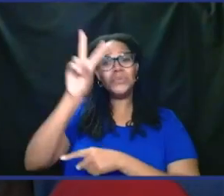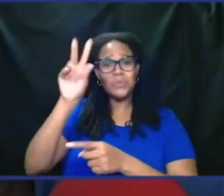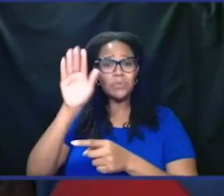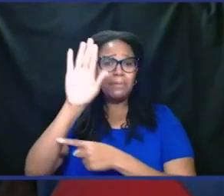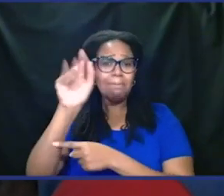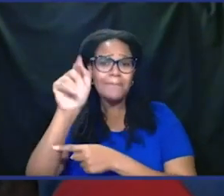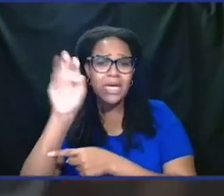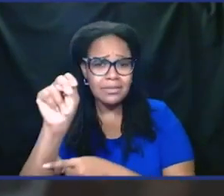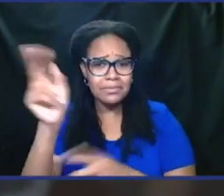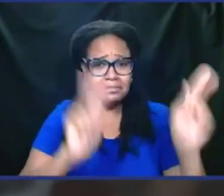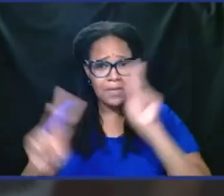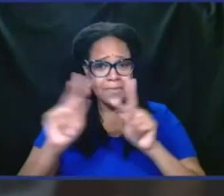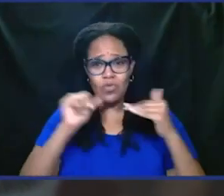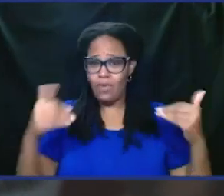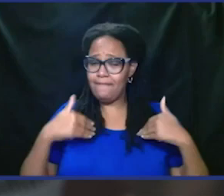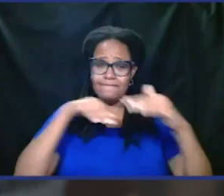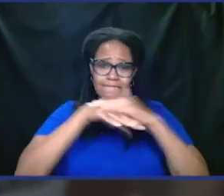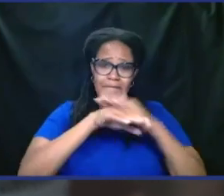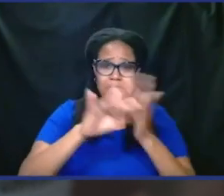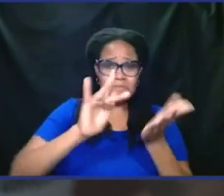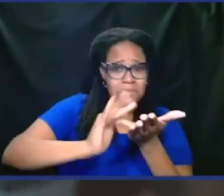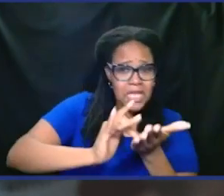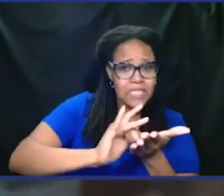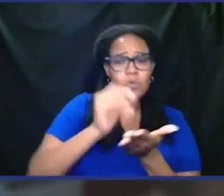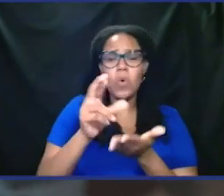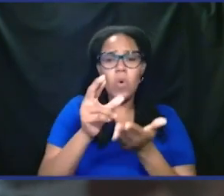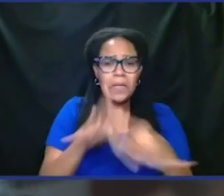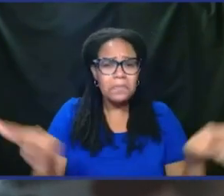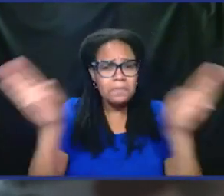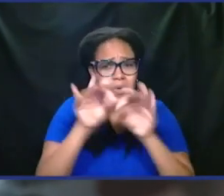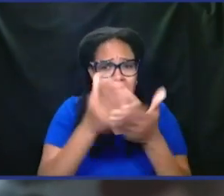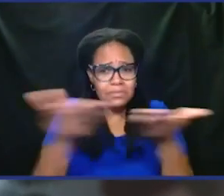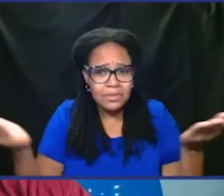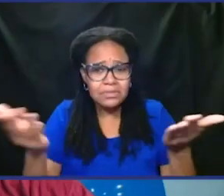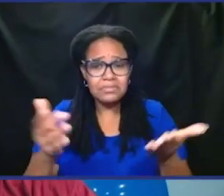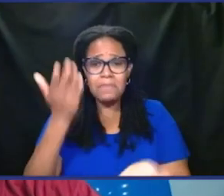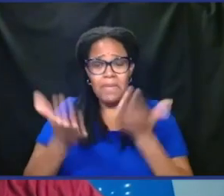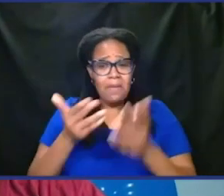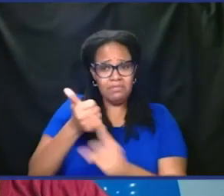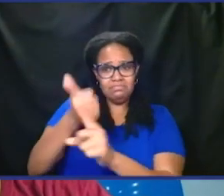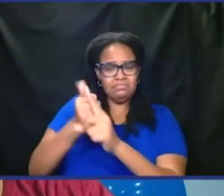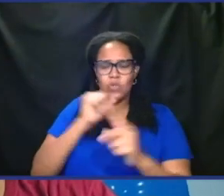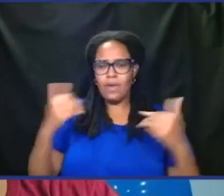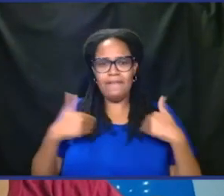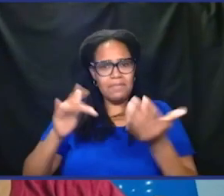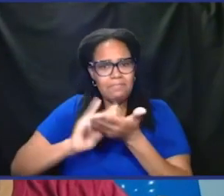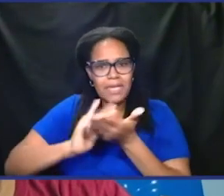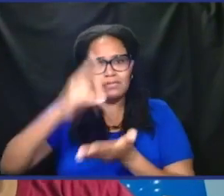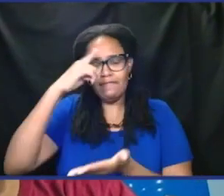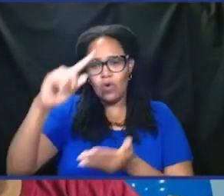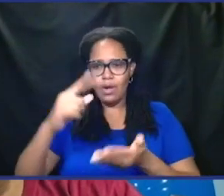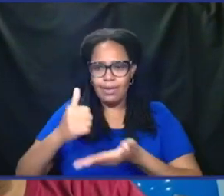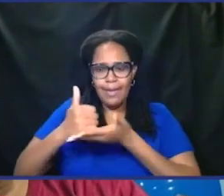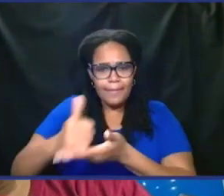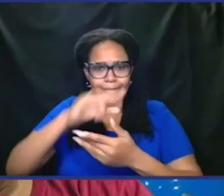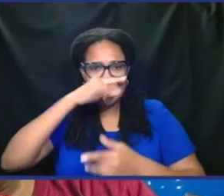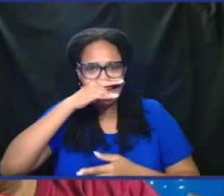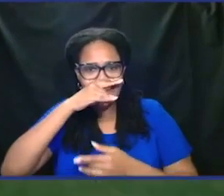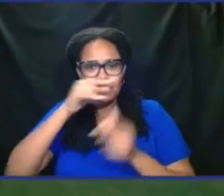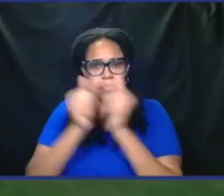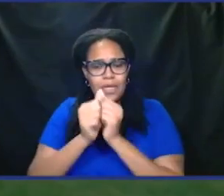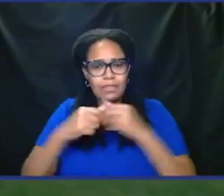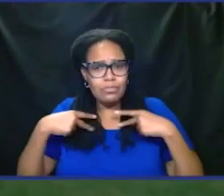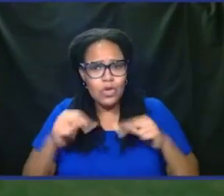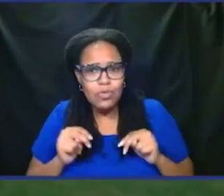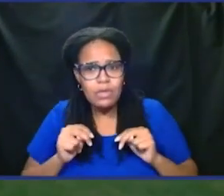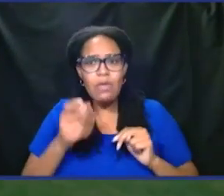critical supplies. Imagine not having an antibiotic to treat your child's pneumonia, or insulin to treat your own diabetes.